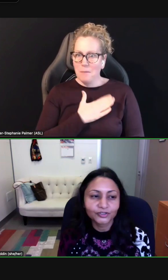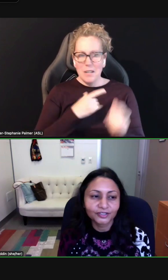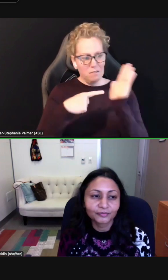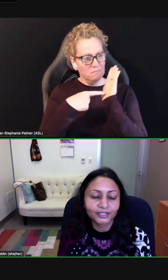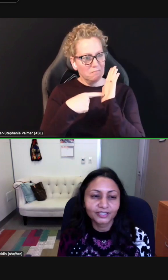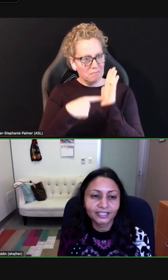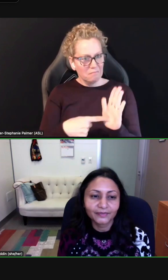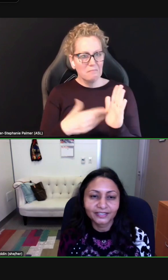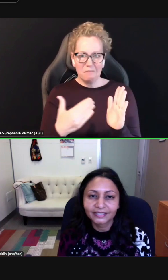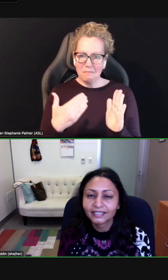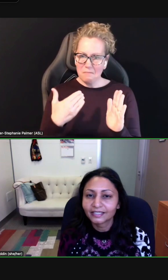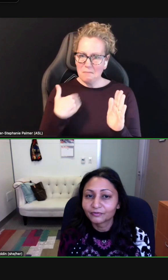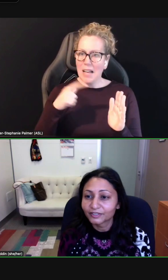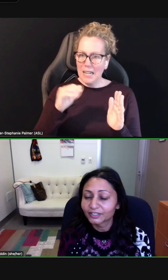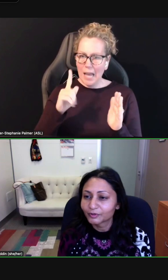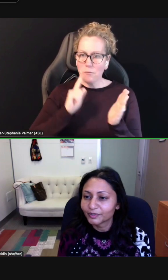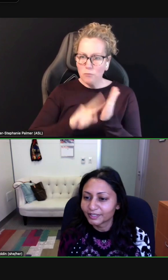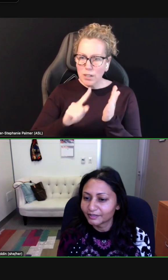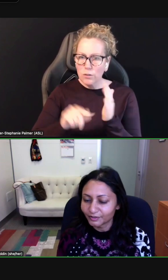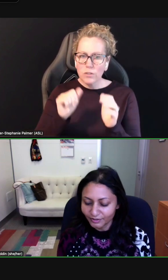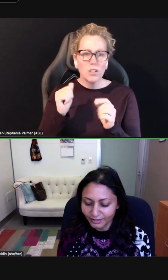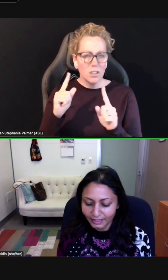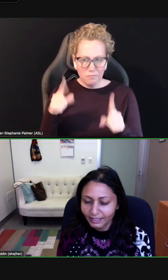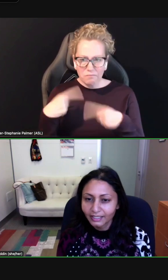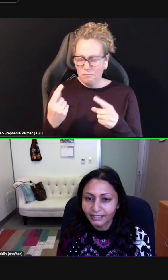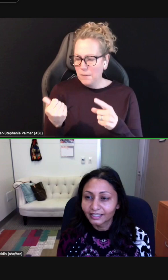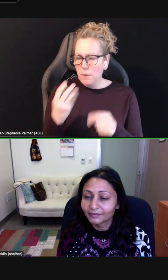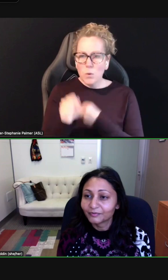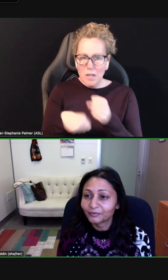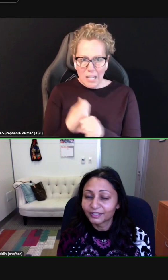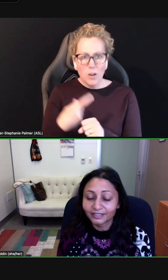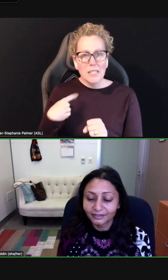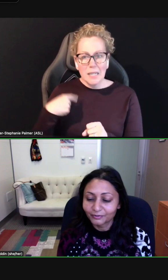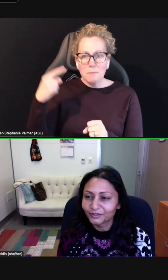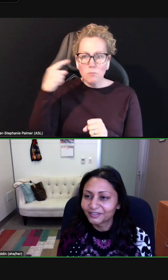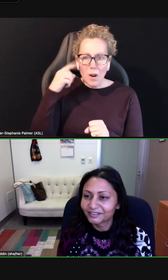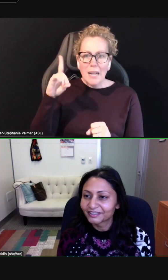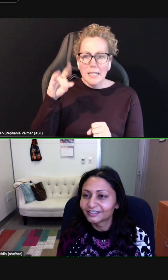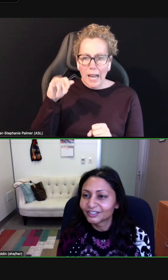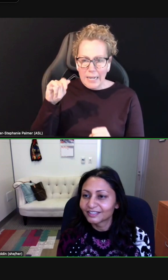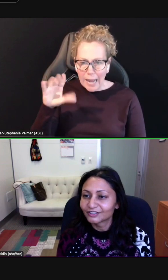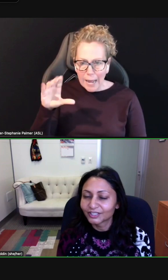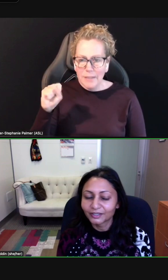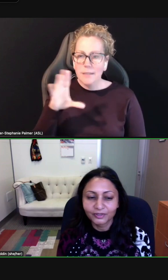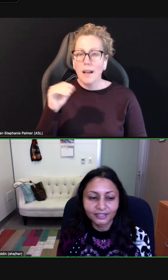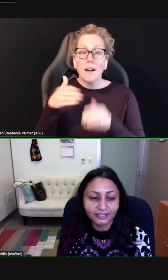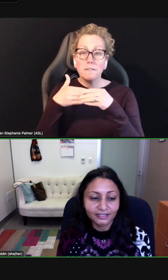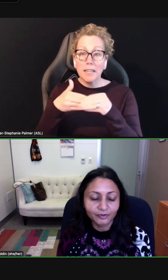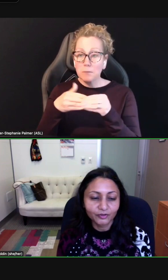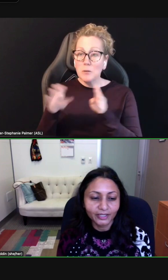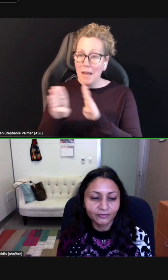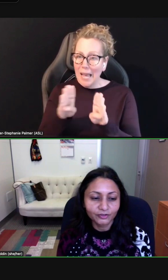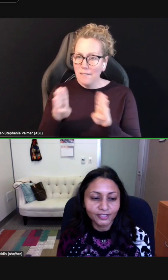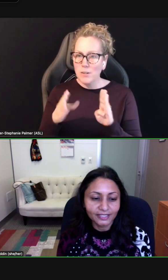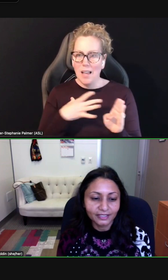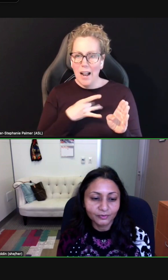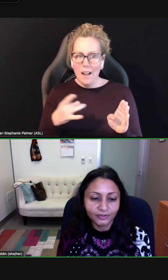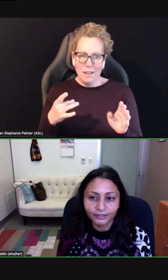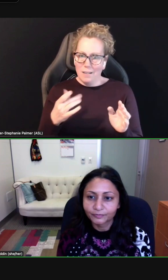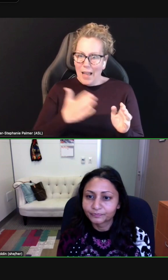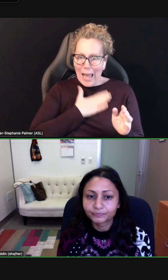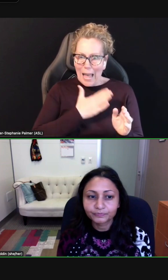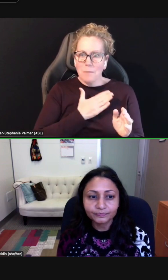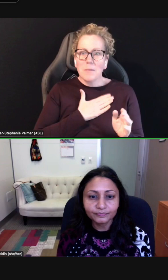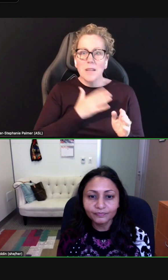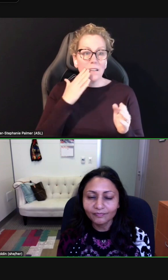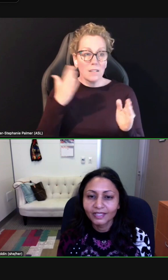few years on brain dynamics and flexible behaviors. And I'm really thrilled that I'll get a chance to chat with some of you after this as